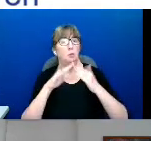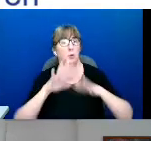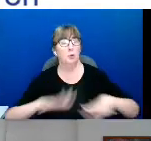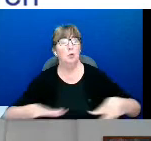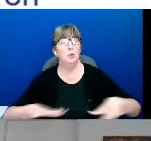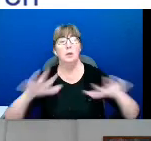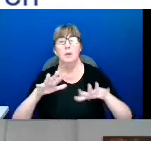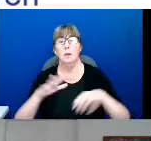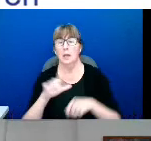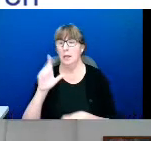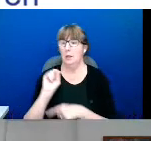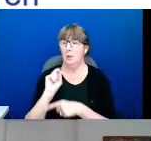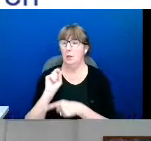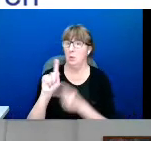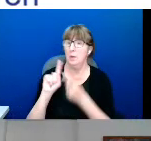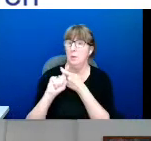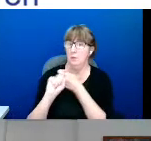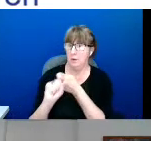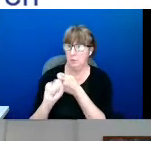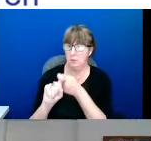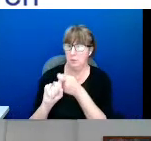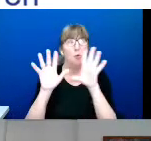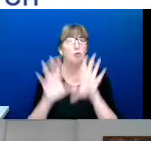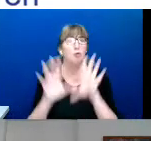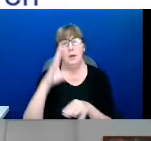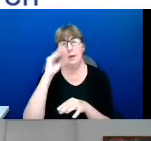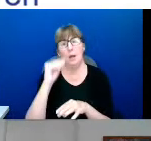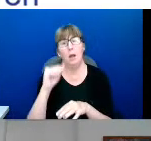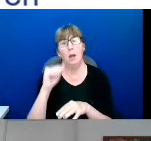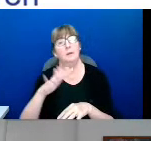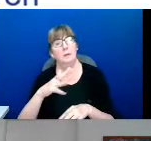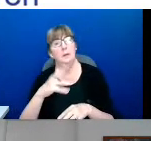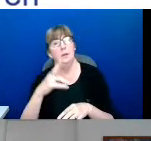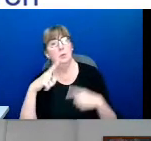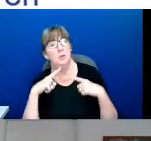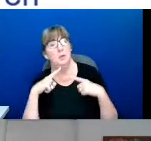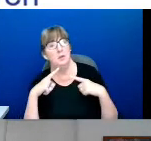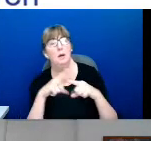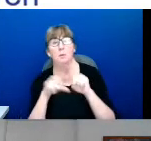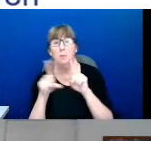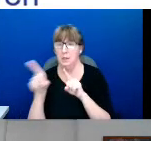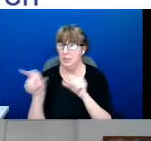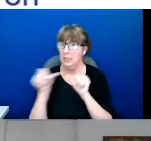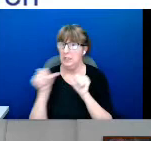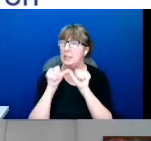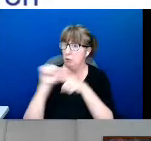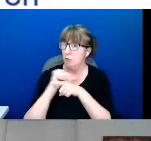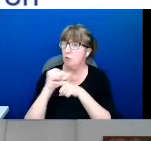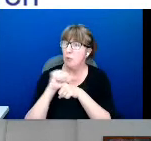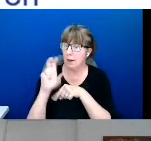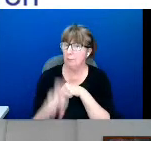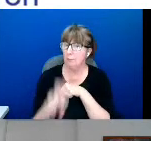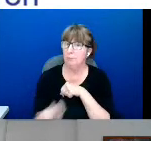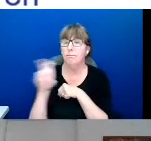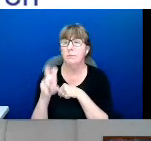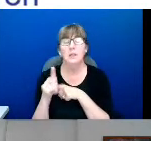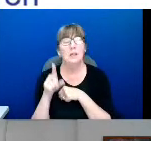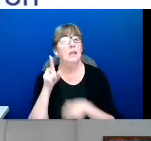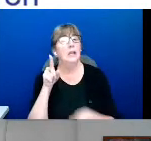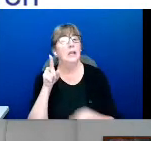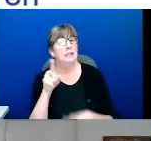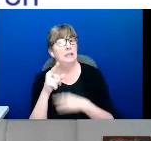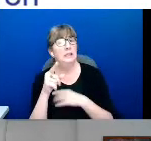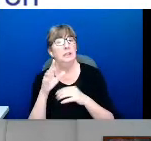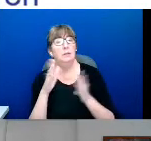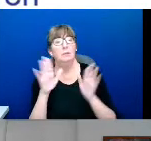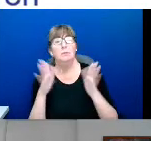since become friends with, great guy, he's semi-retired, but still does some trainings. He traveled the country singing the